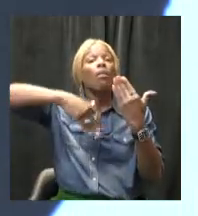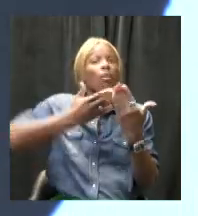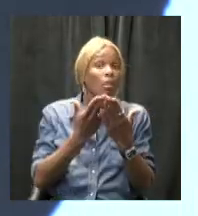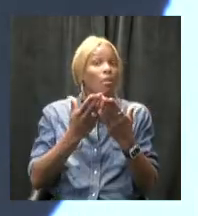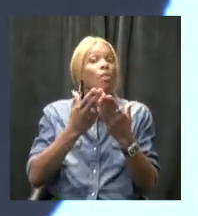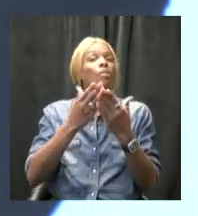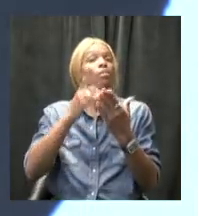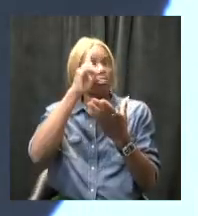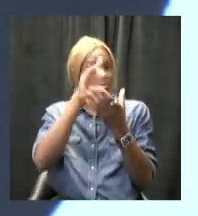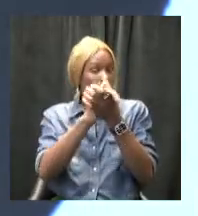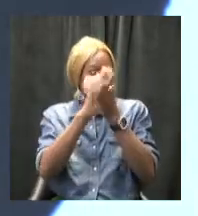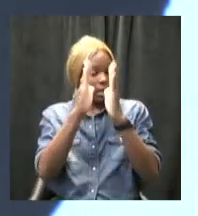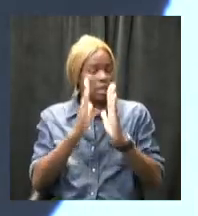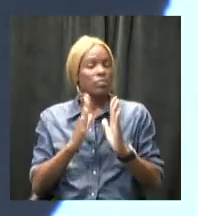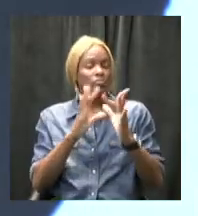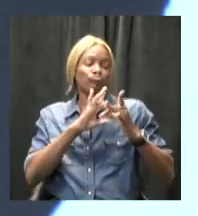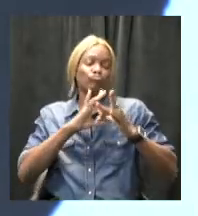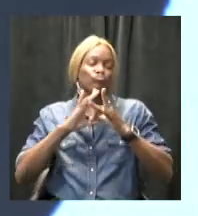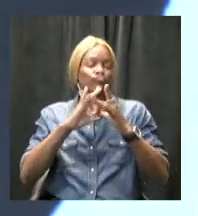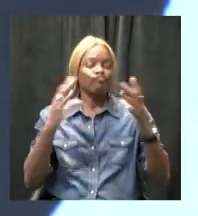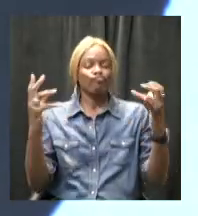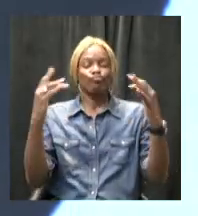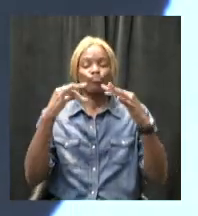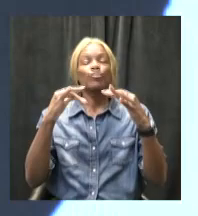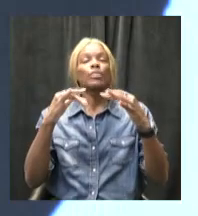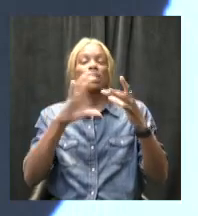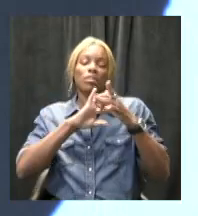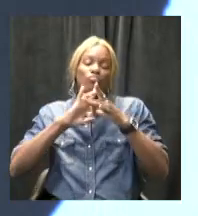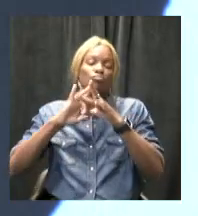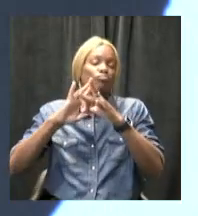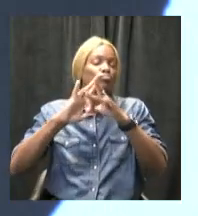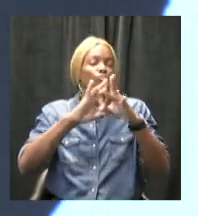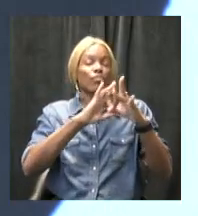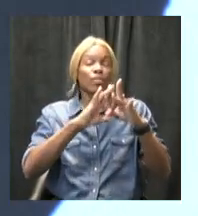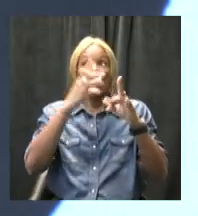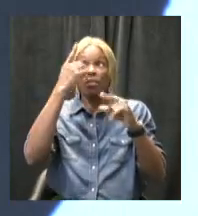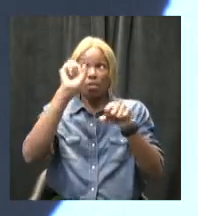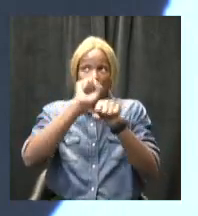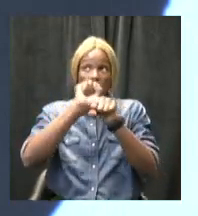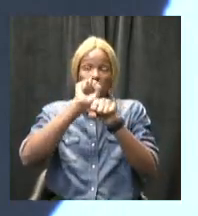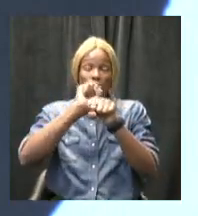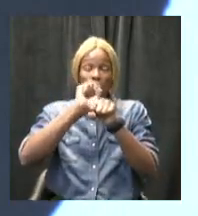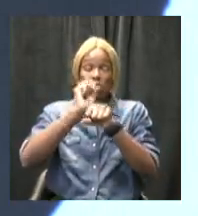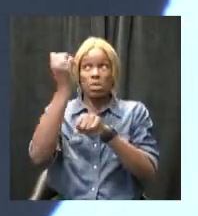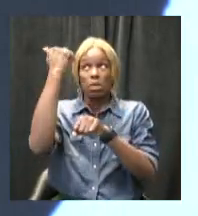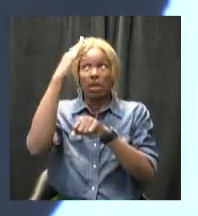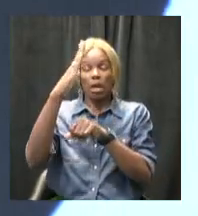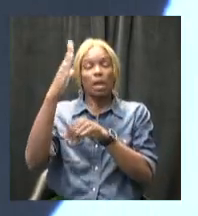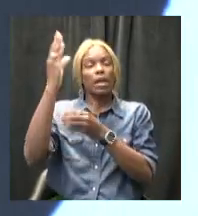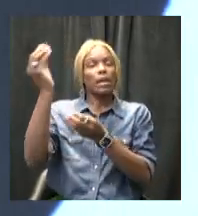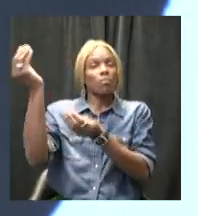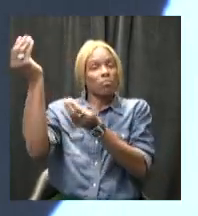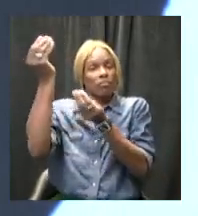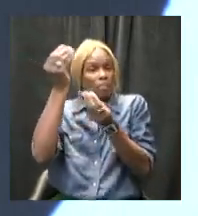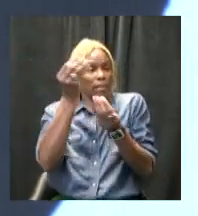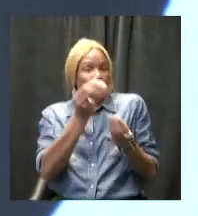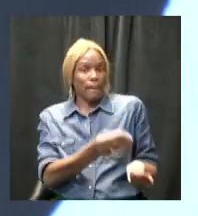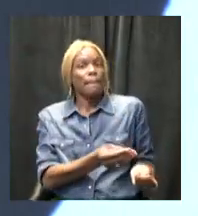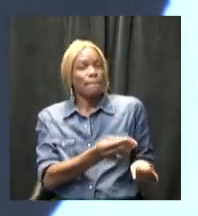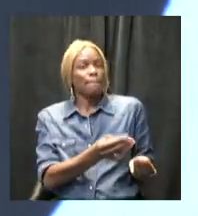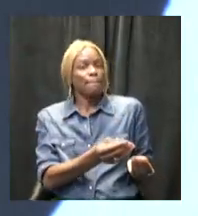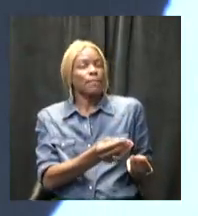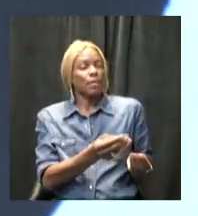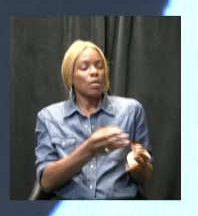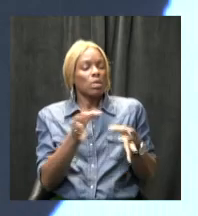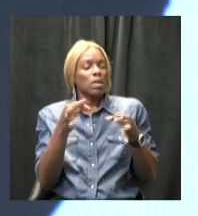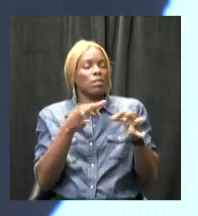common. They were unified in the work to which God had called them. We will unpack what that work is momentarily, but I want you to catch that he